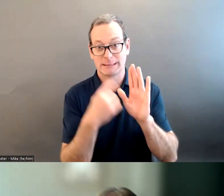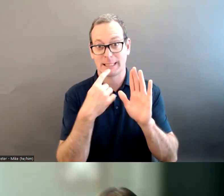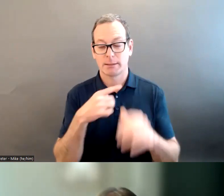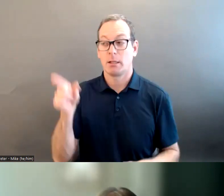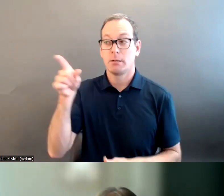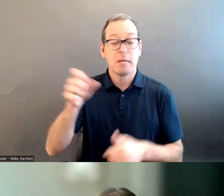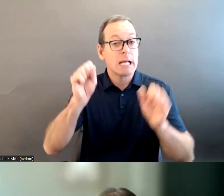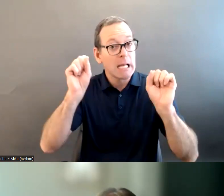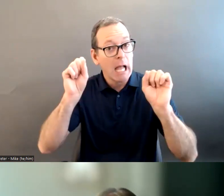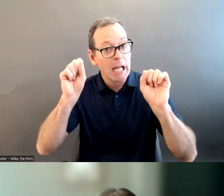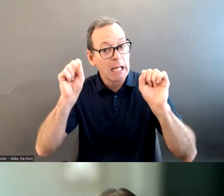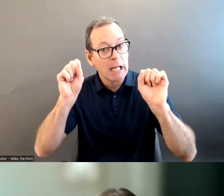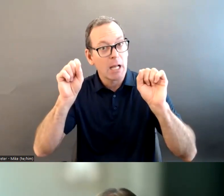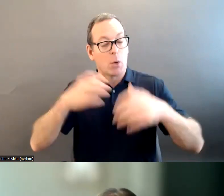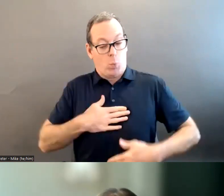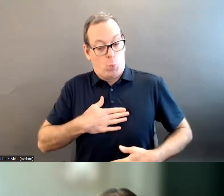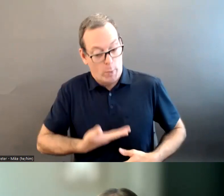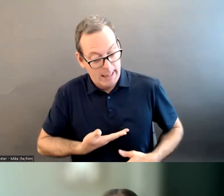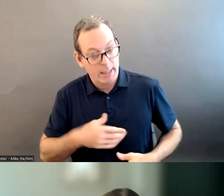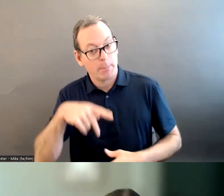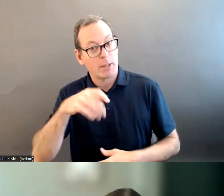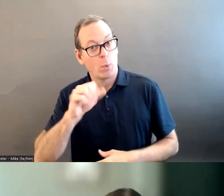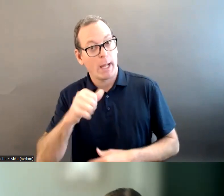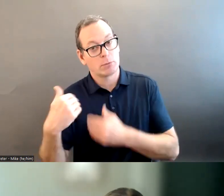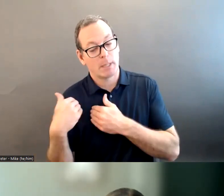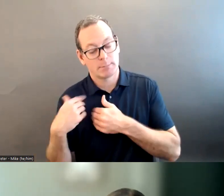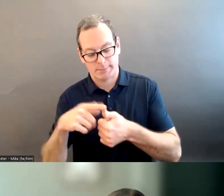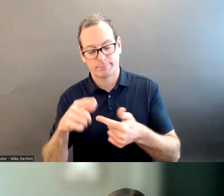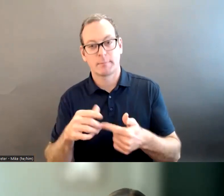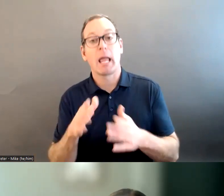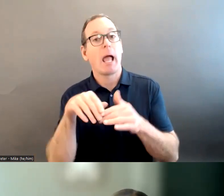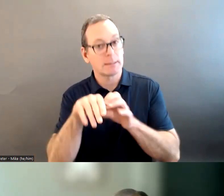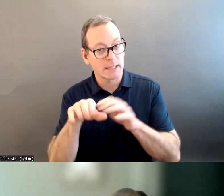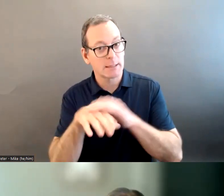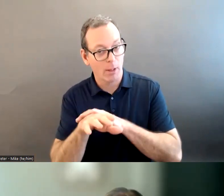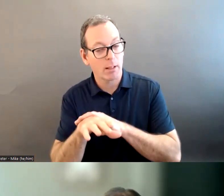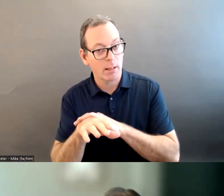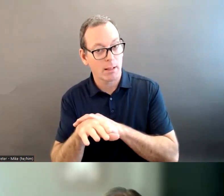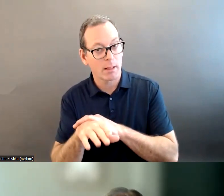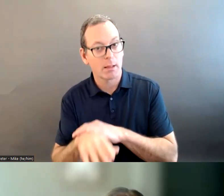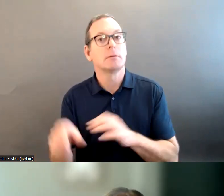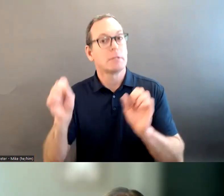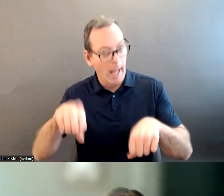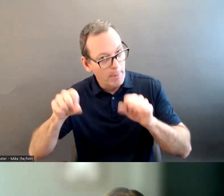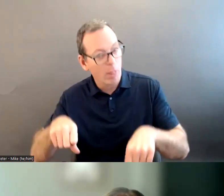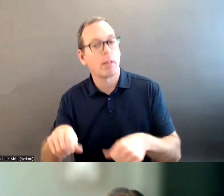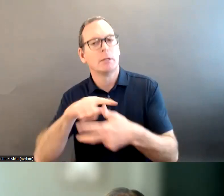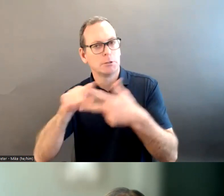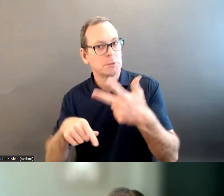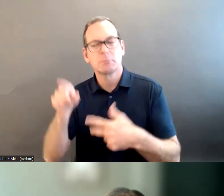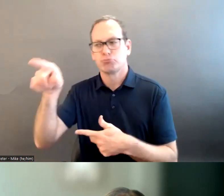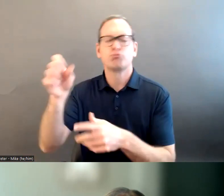anywhere. Excellent, thank you. And quite a few questions again, just trying to please, if you can tell us